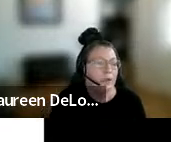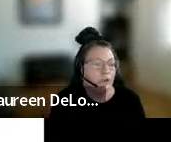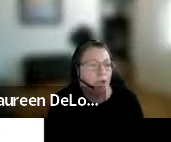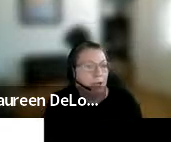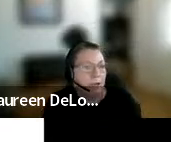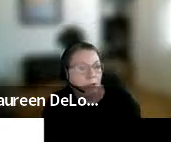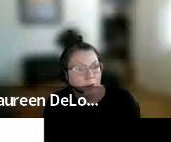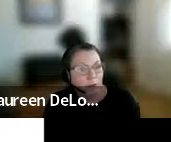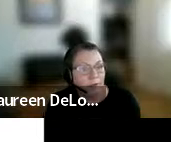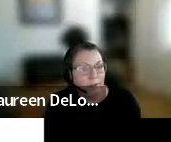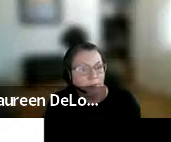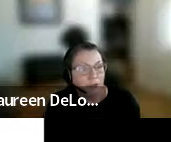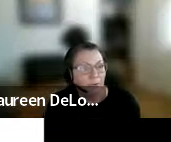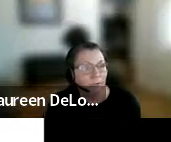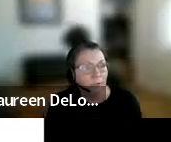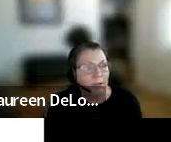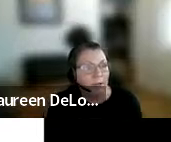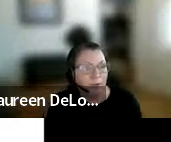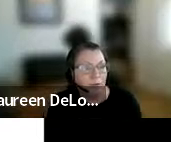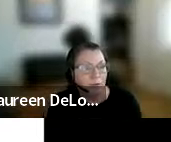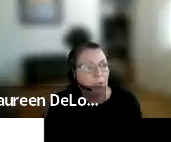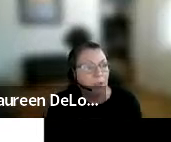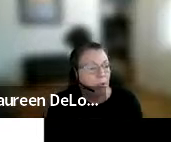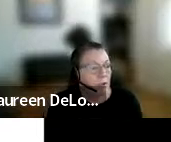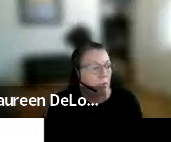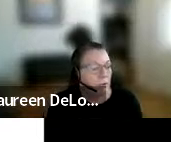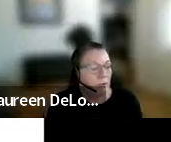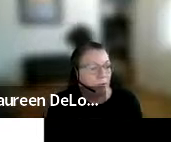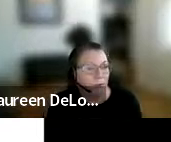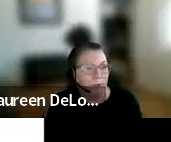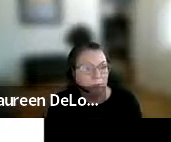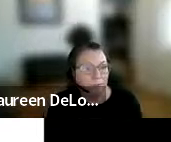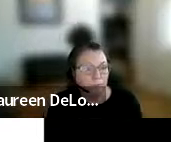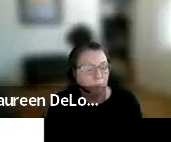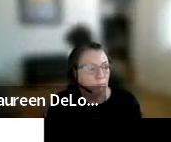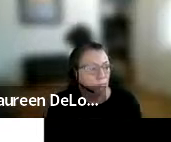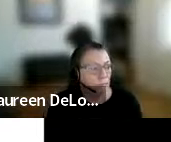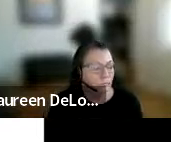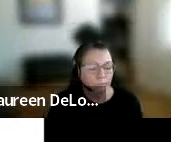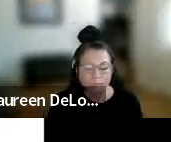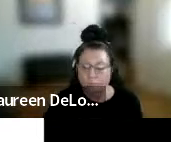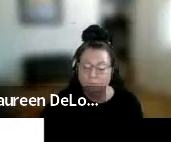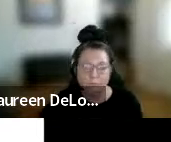wellness changed during transition from high school into adulthood.